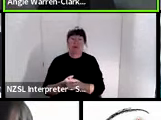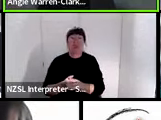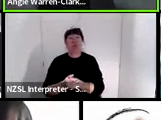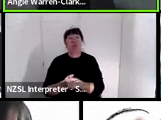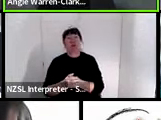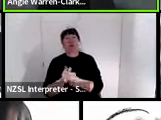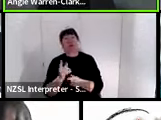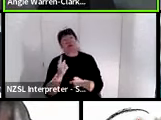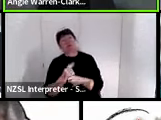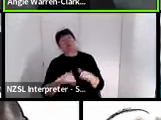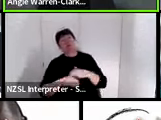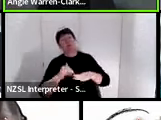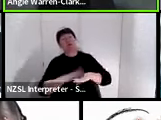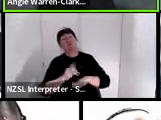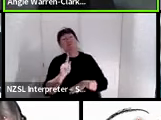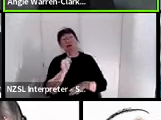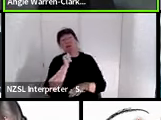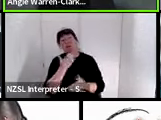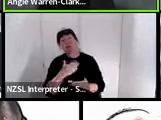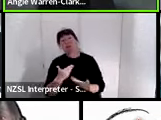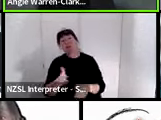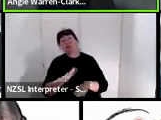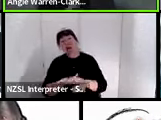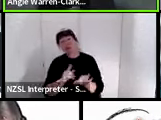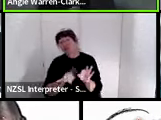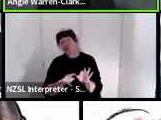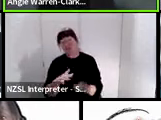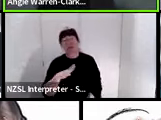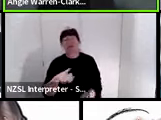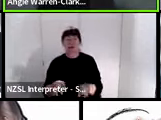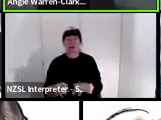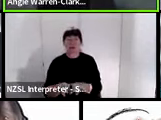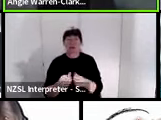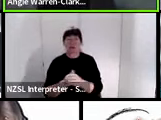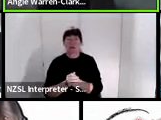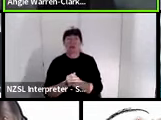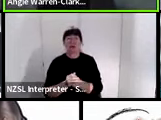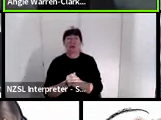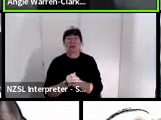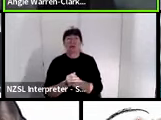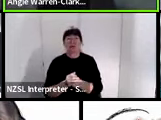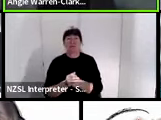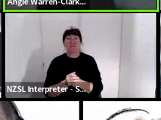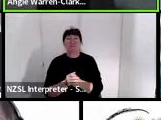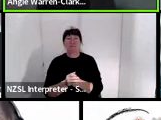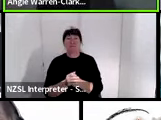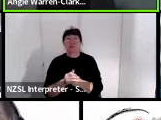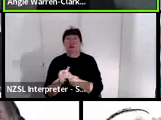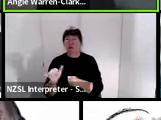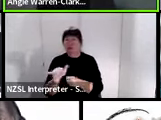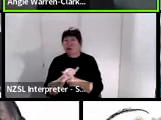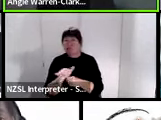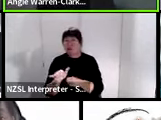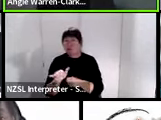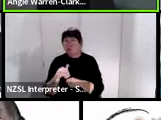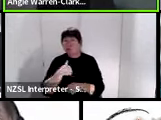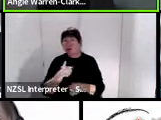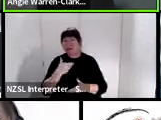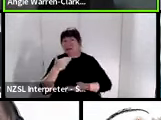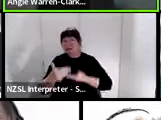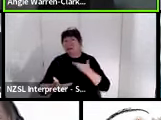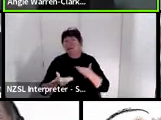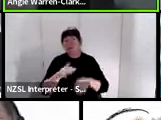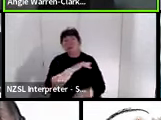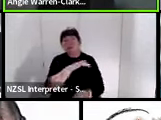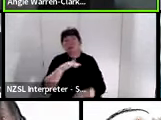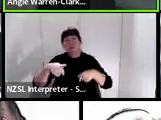entire time. But if you'd like to leave time for questioning, please do so. Now, would either of you like a descriptor of the members